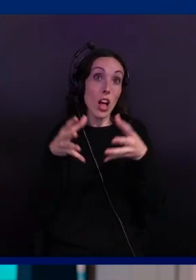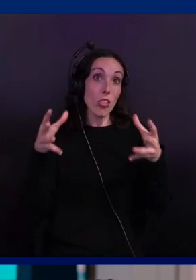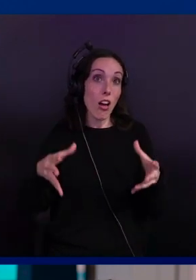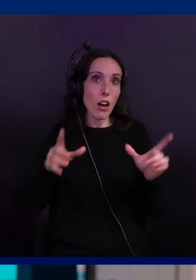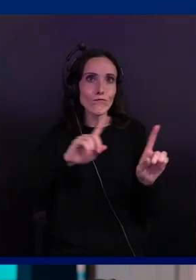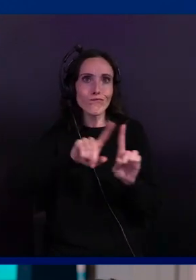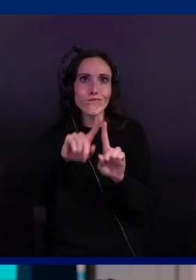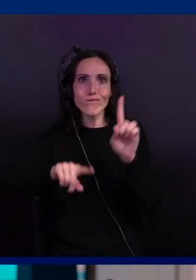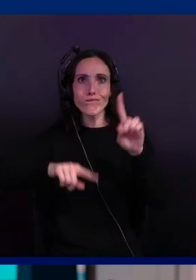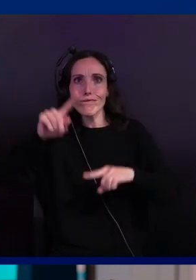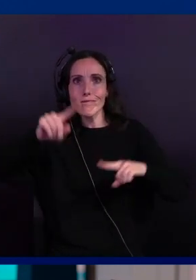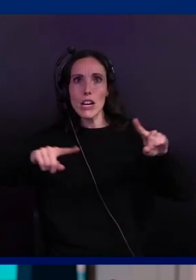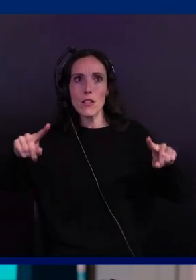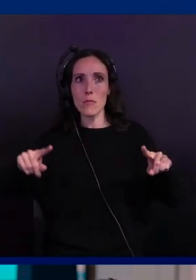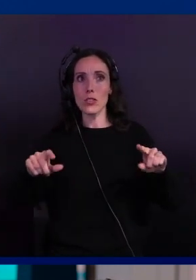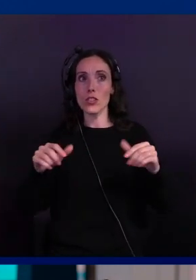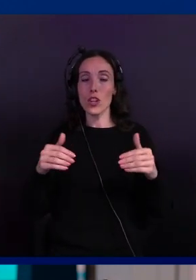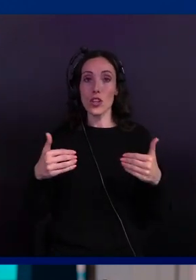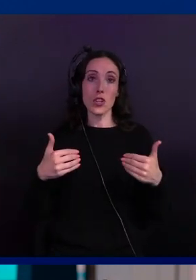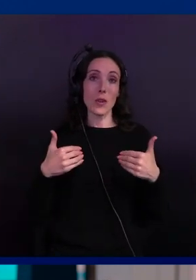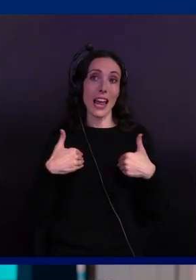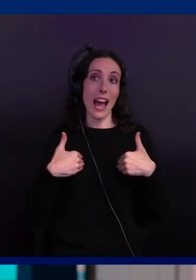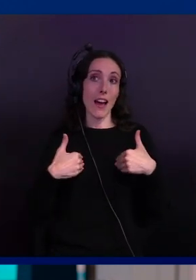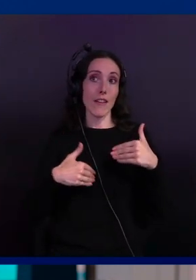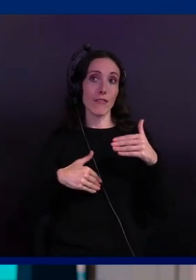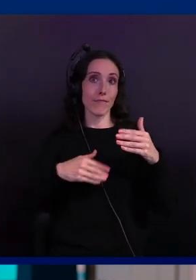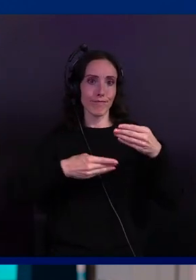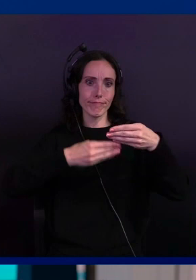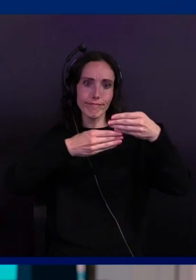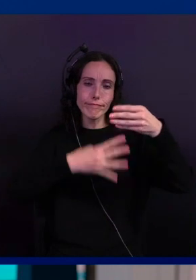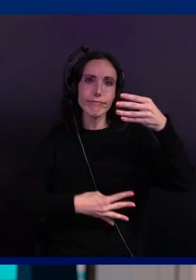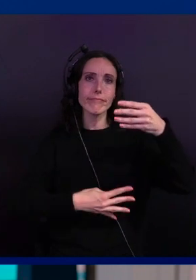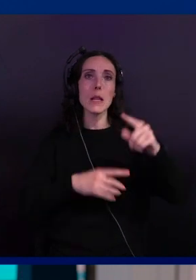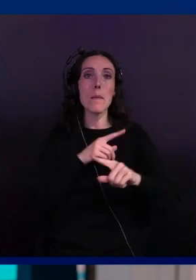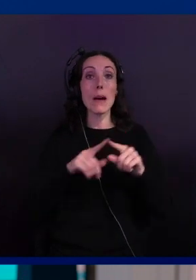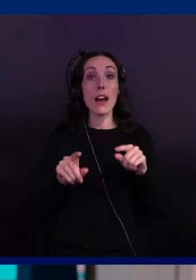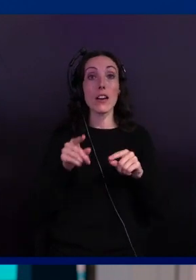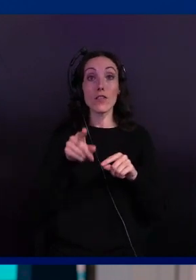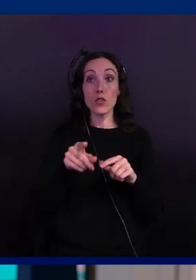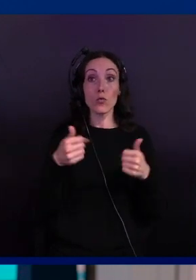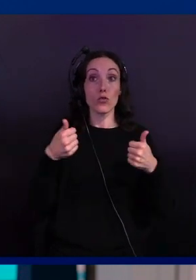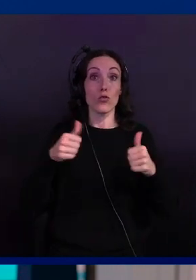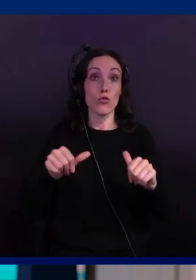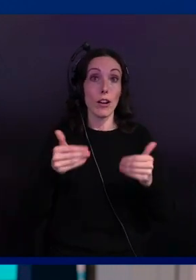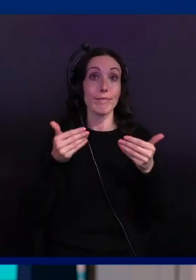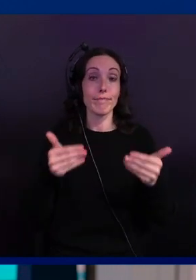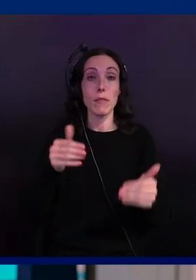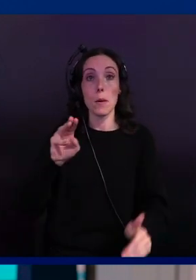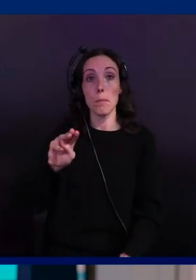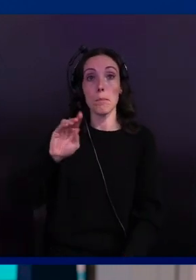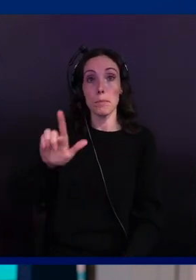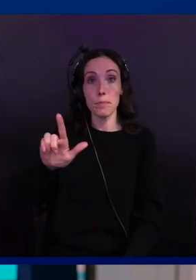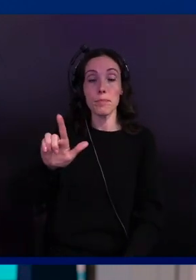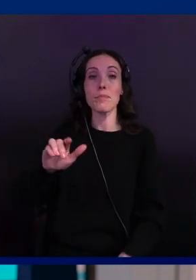have like as many variables, but the thing is, once you try the model, you see the model explainability. What